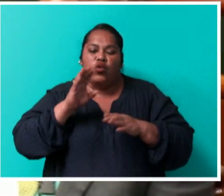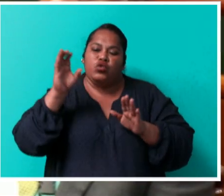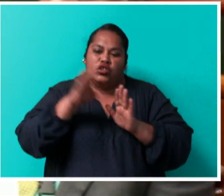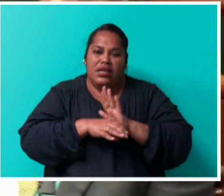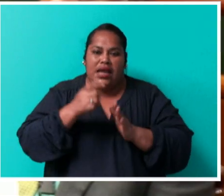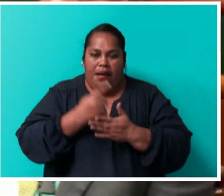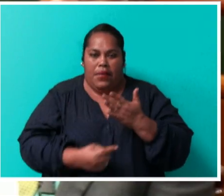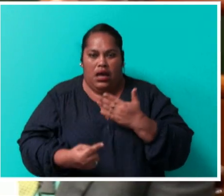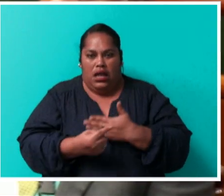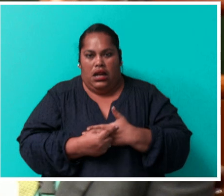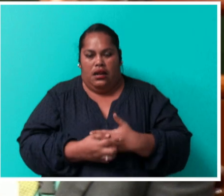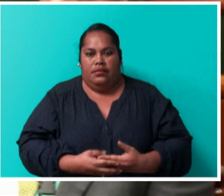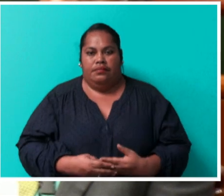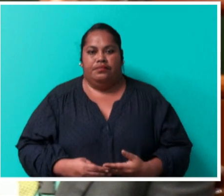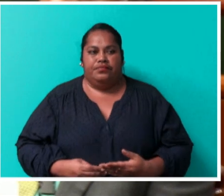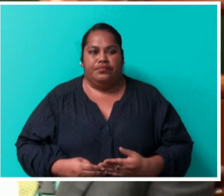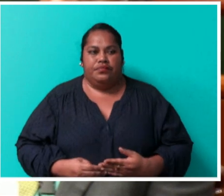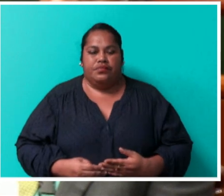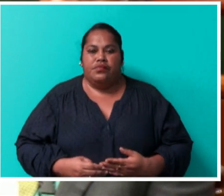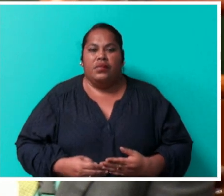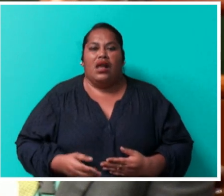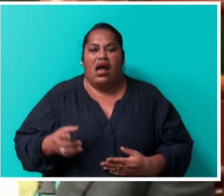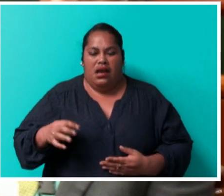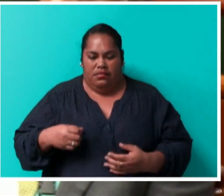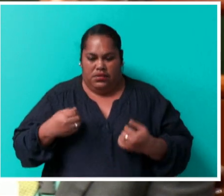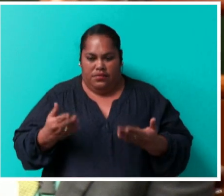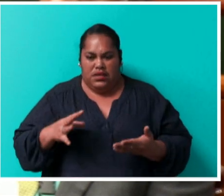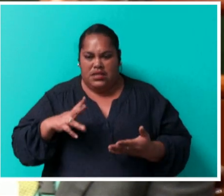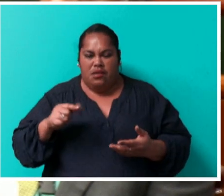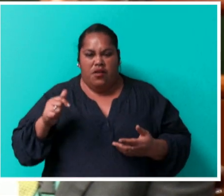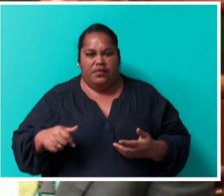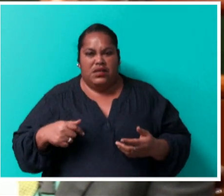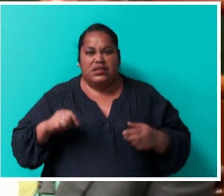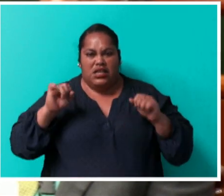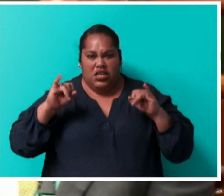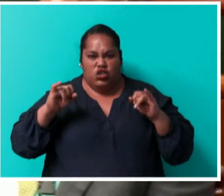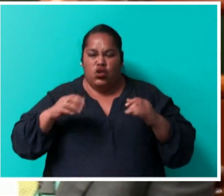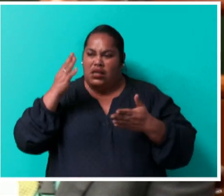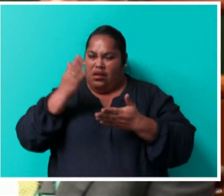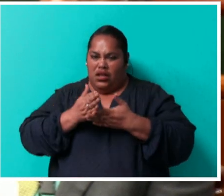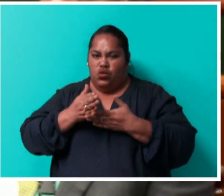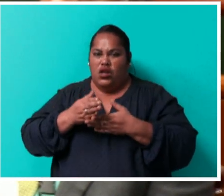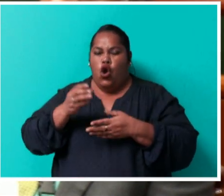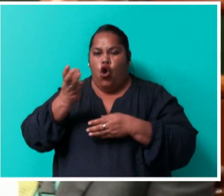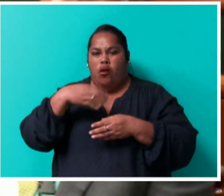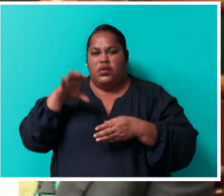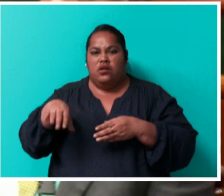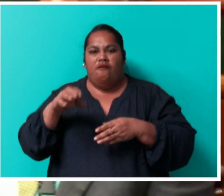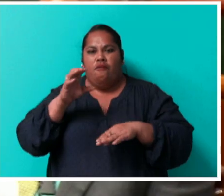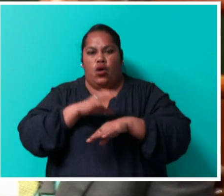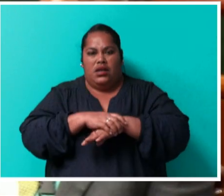laid. I have raised some of these concerns directly with the Commissioner of Police, including the need